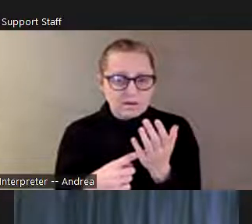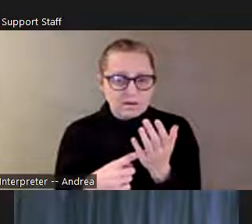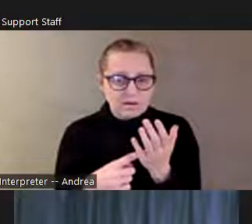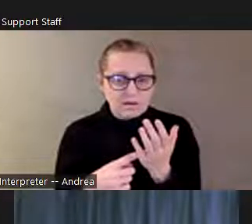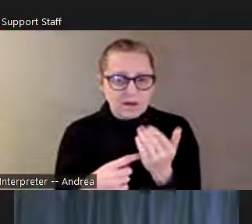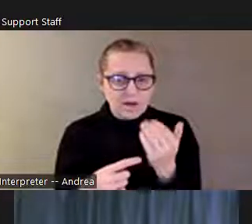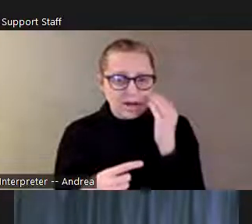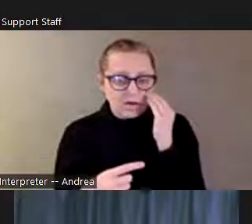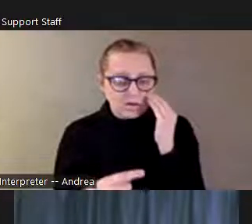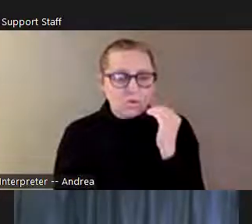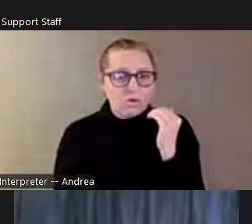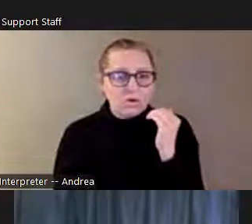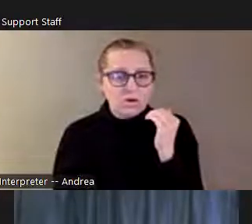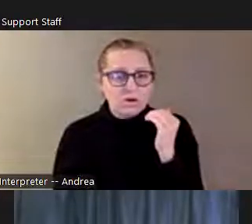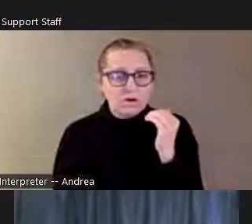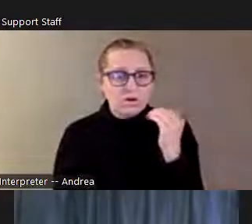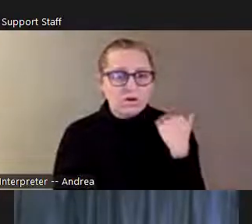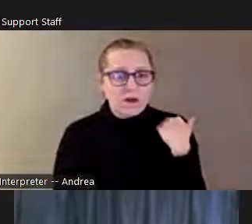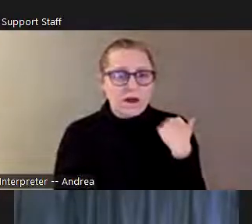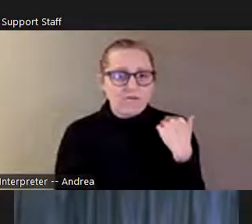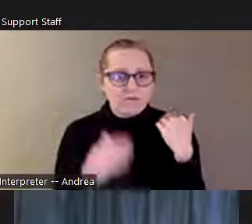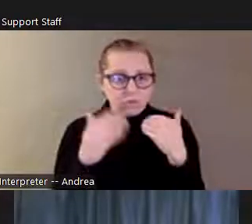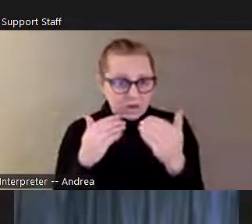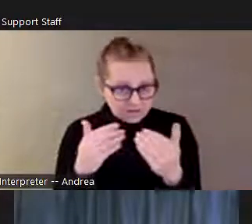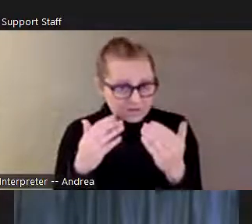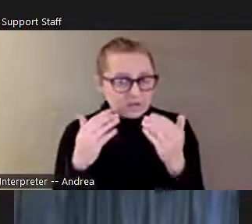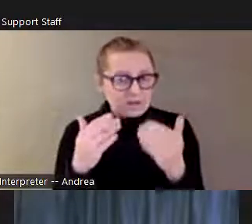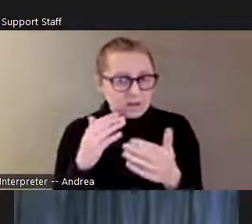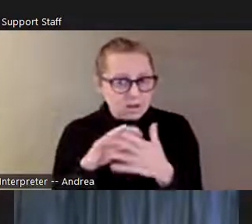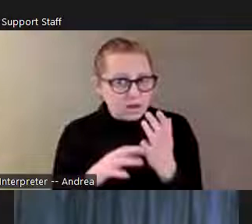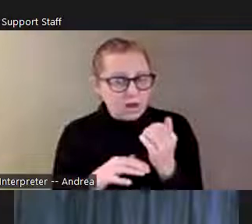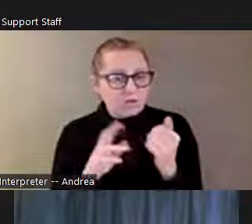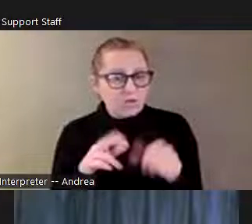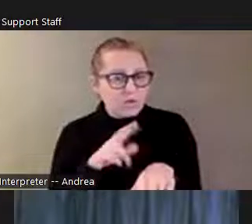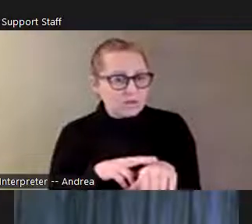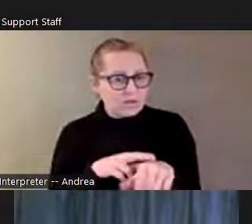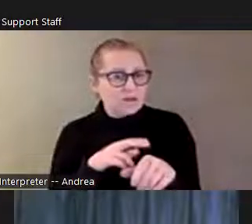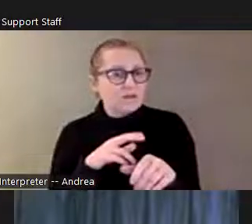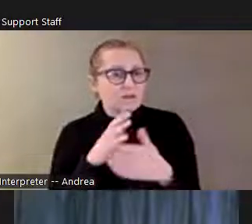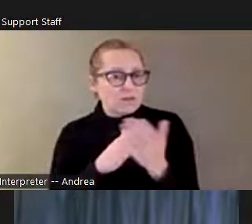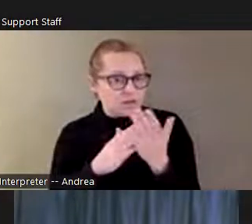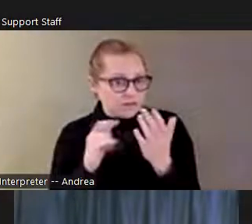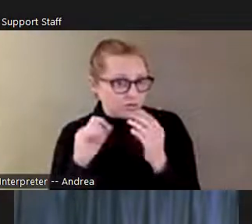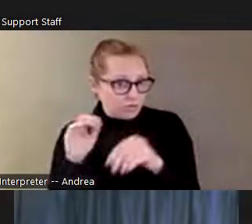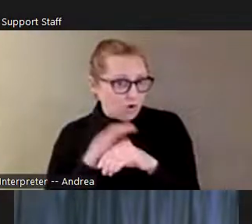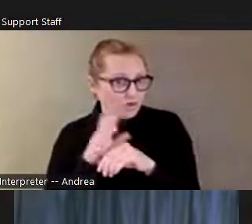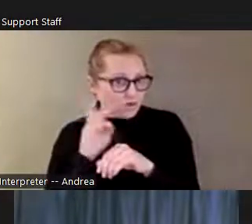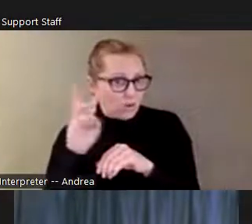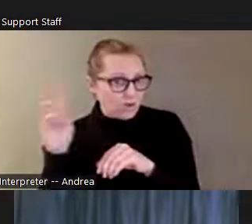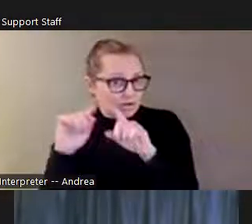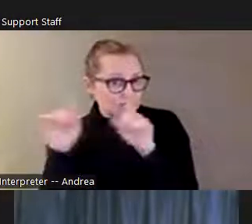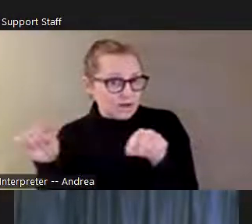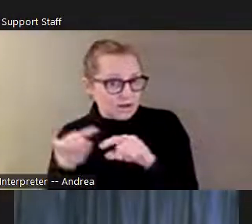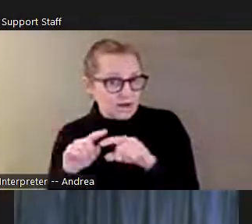I know that there's processes. Of course, there's things that need to be put on the website and that are just